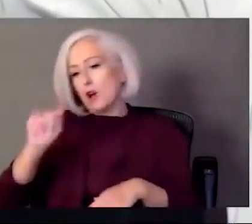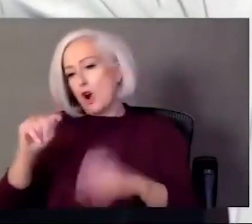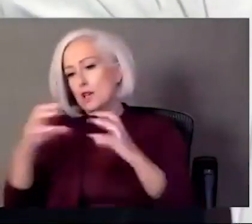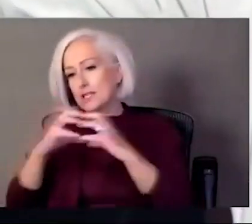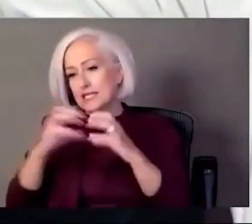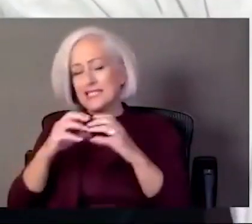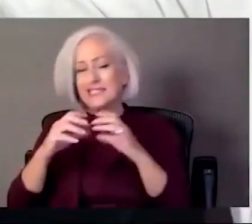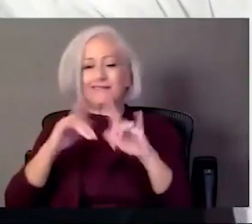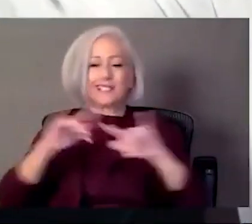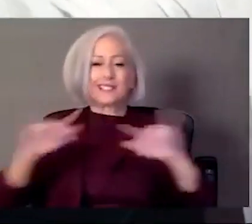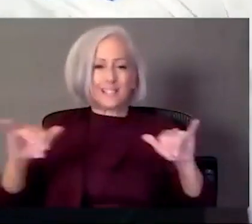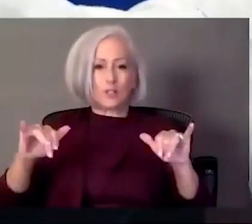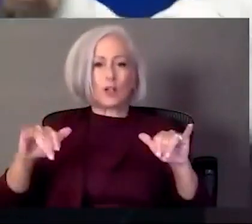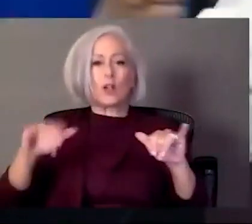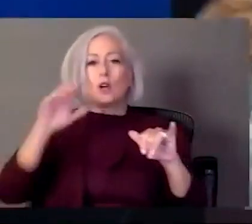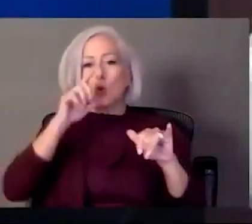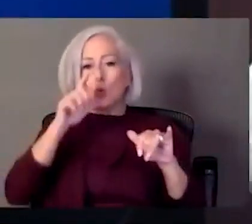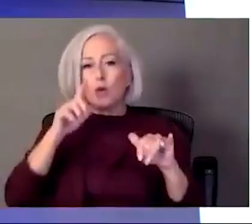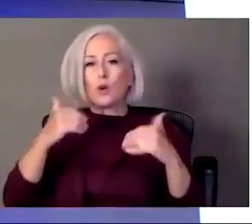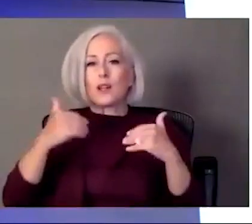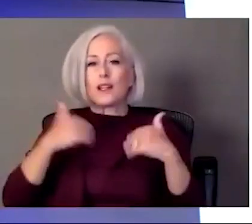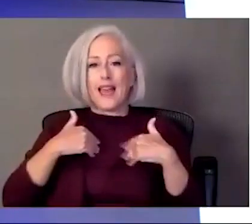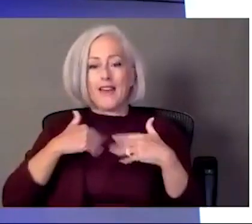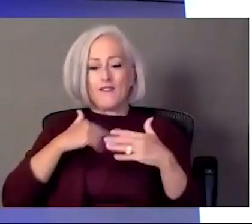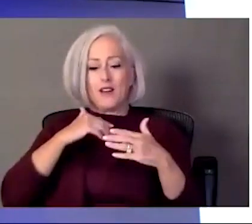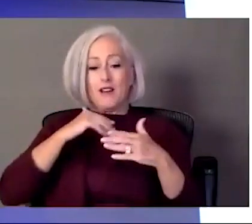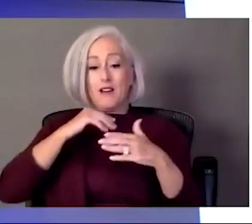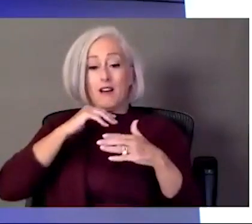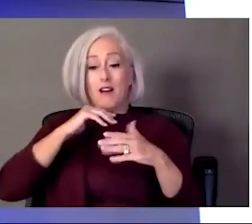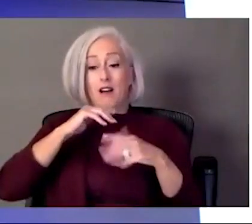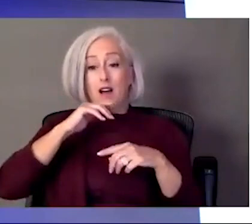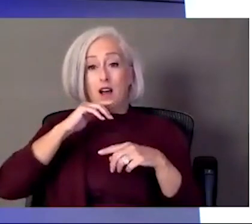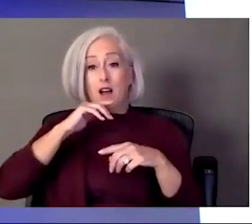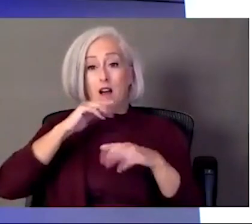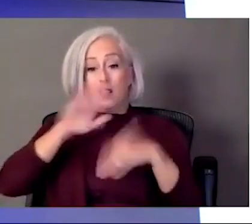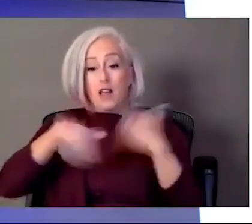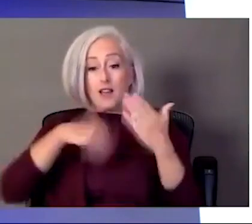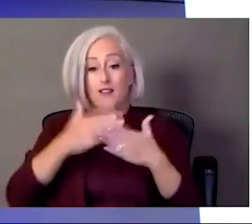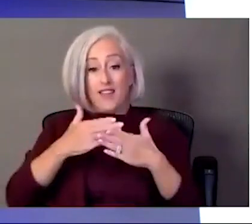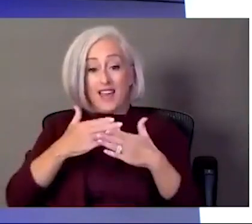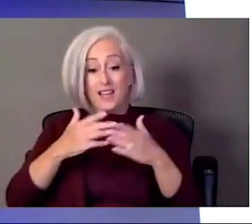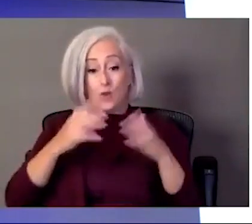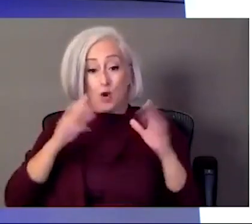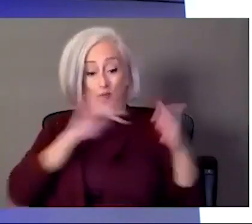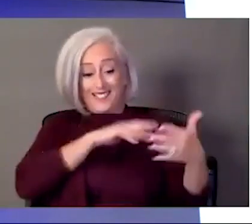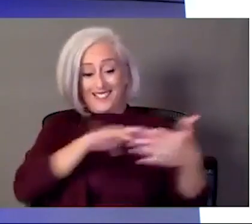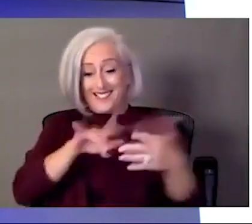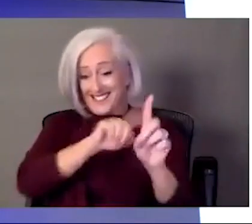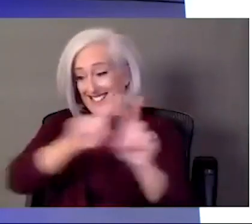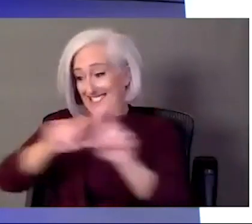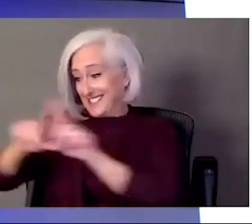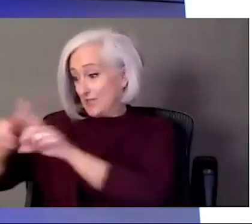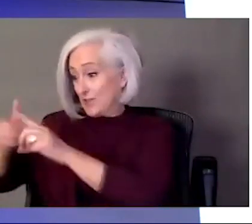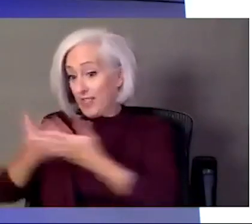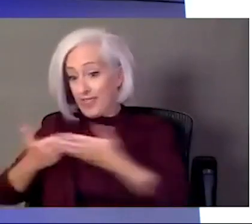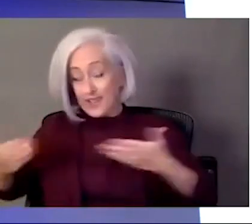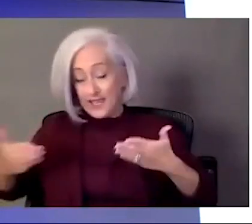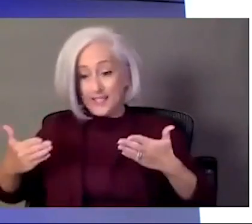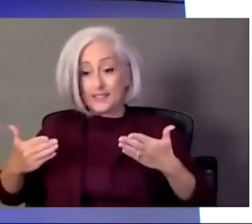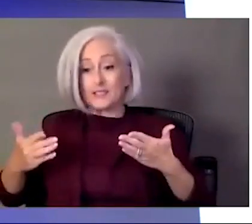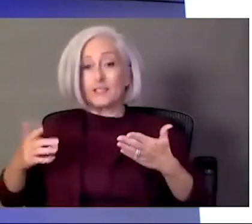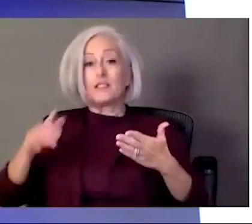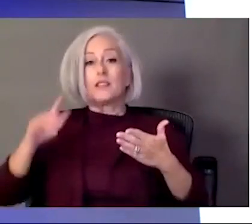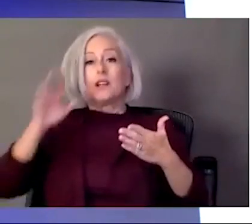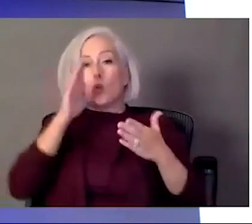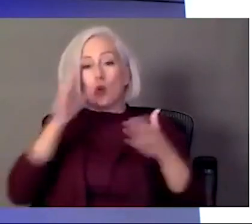going to take a bunch of our bandwidth and we're going to focus it right here. Which means to all these other diseases and the needs like CAR T therapy, they